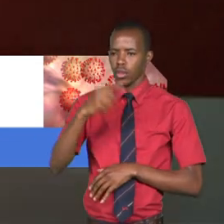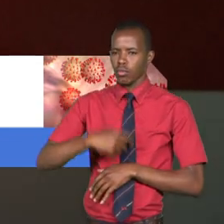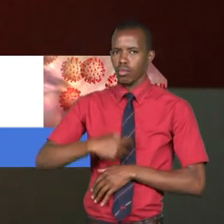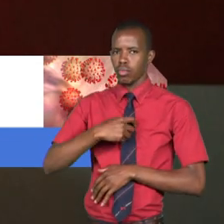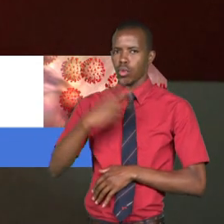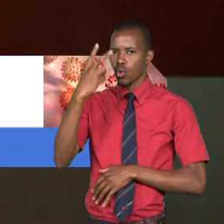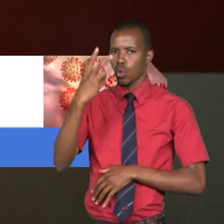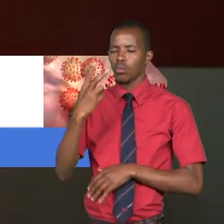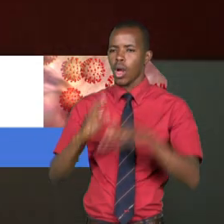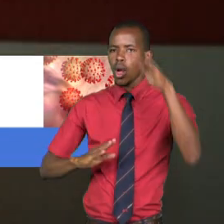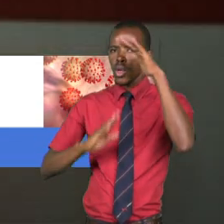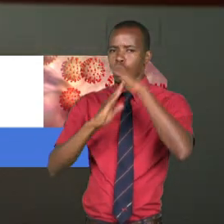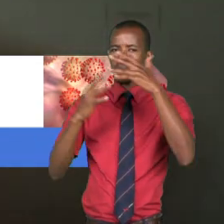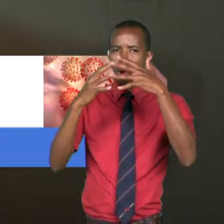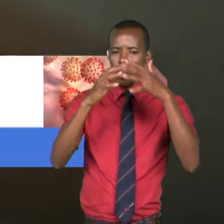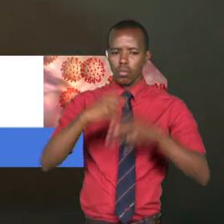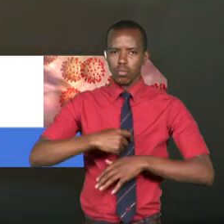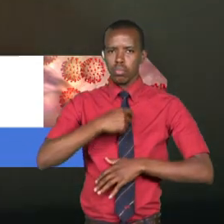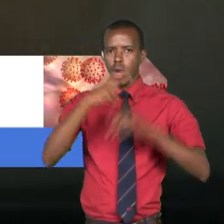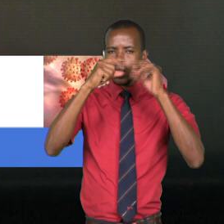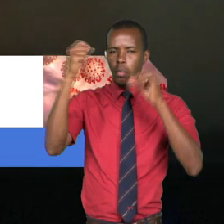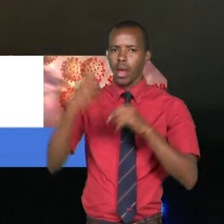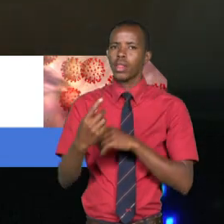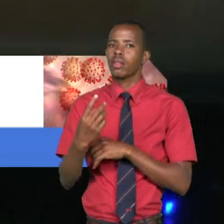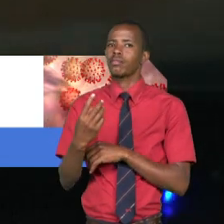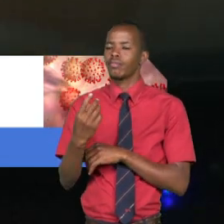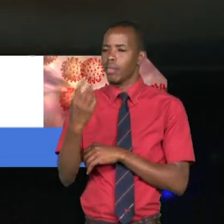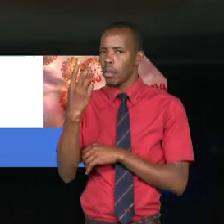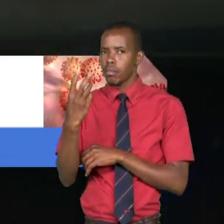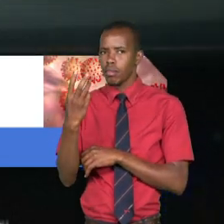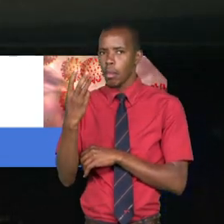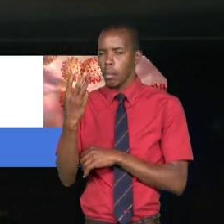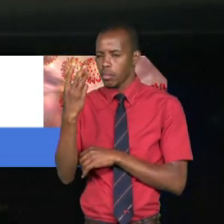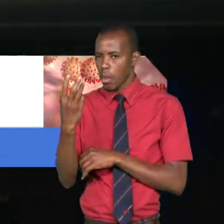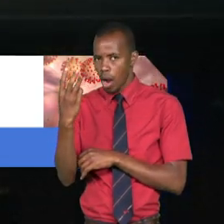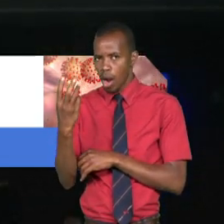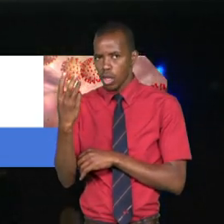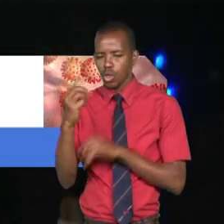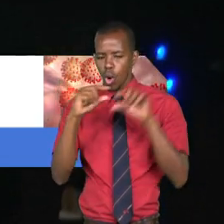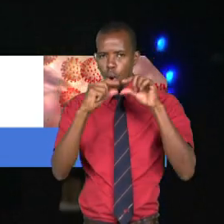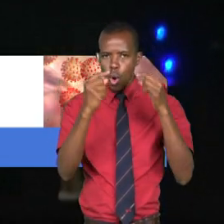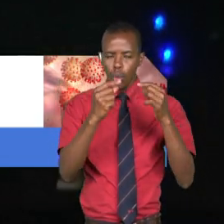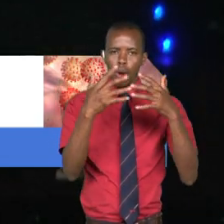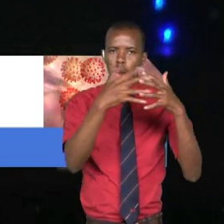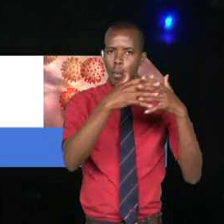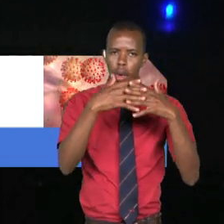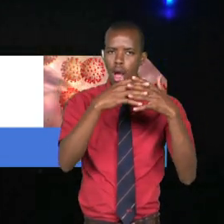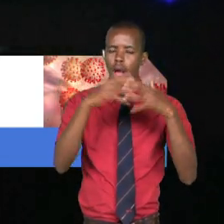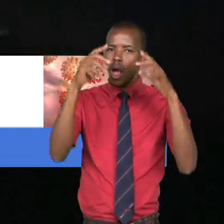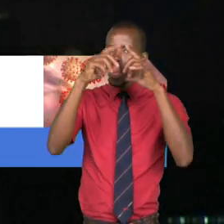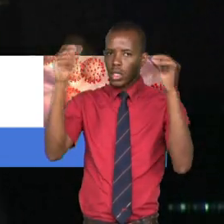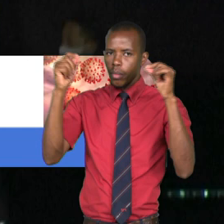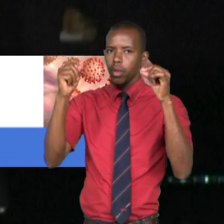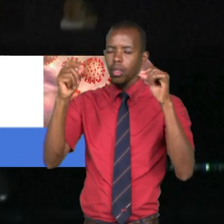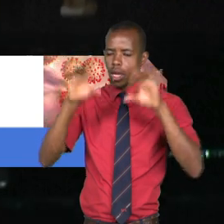two top U.S. officials visited Japan in March and following a summit of leaders from the Quad Alliance, a grouping of the United States, Japan,